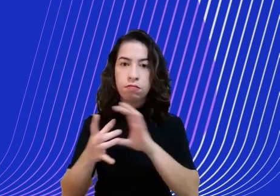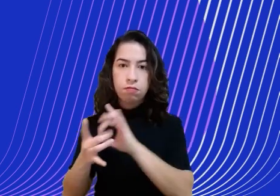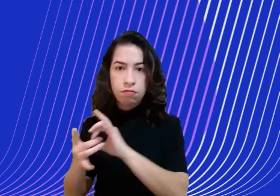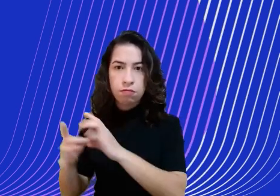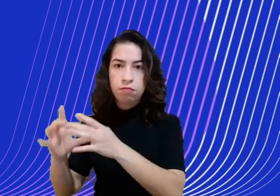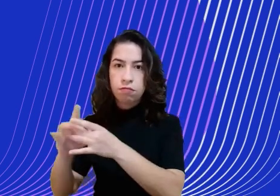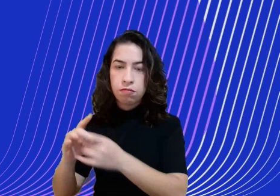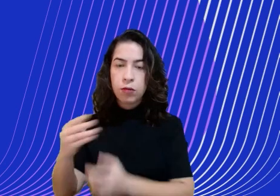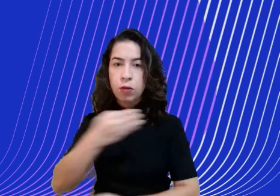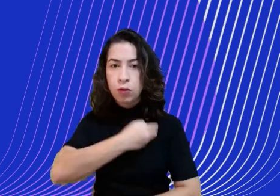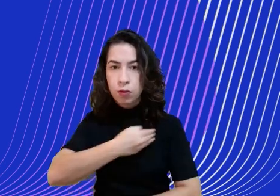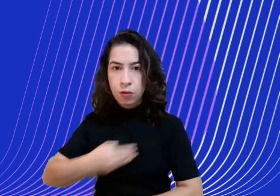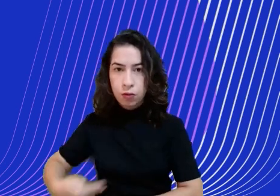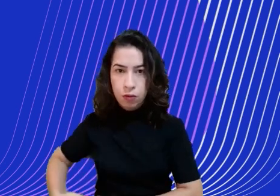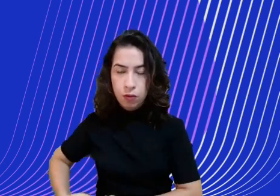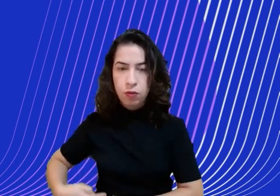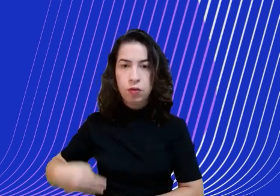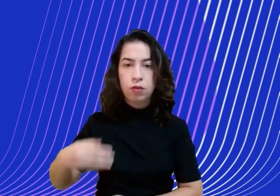The public